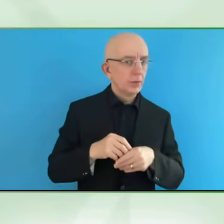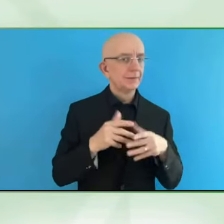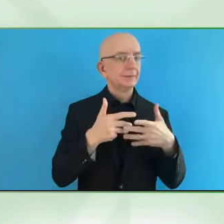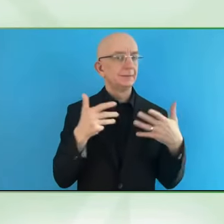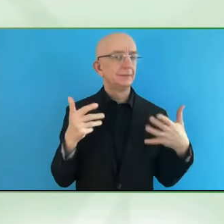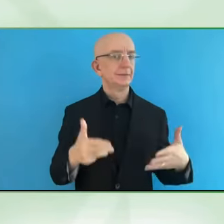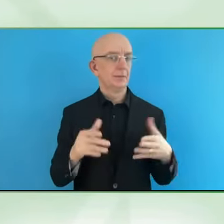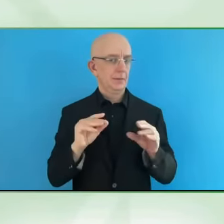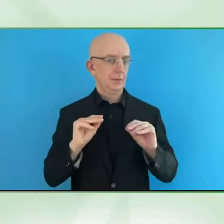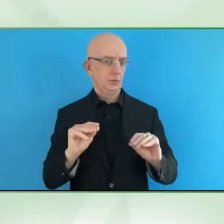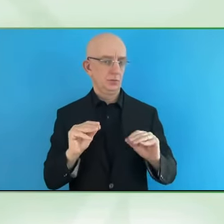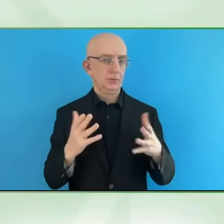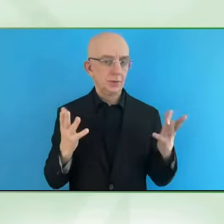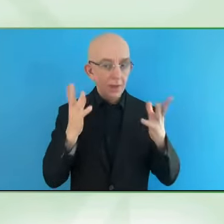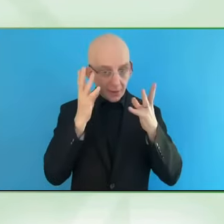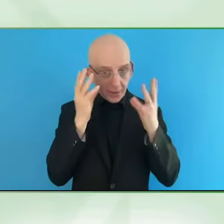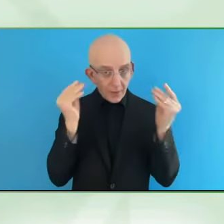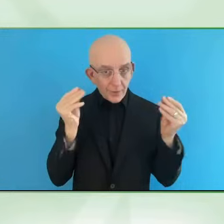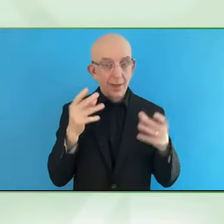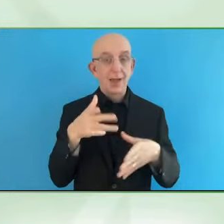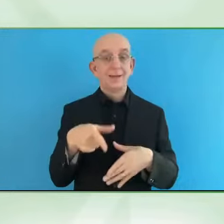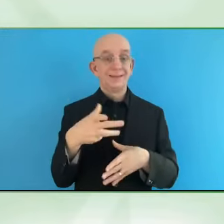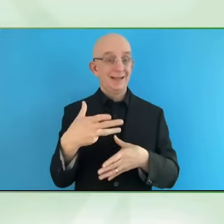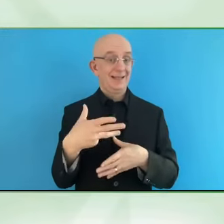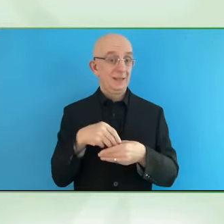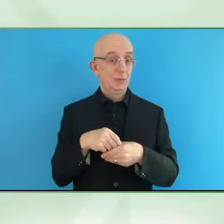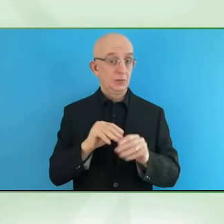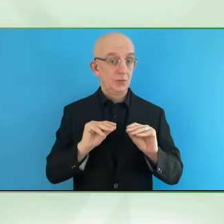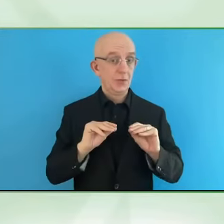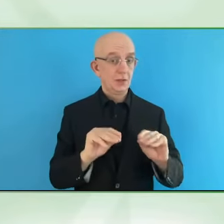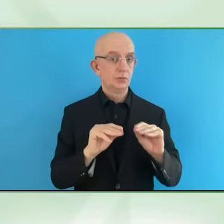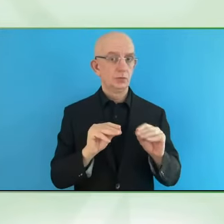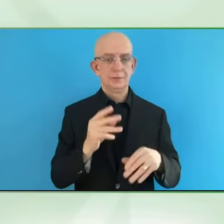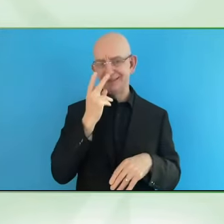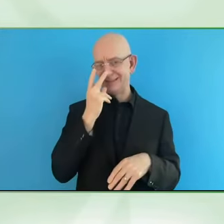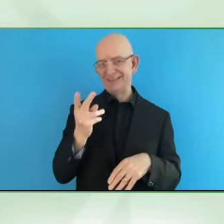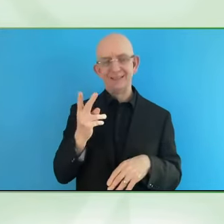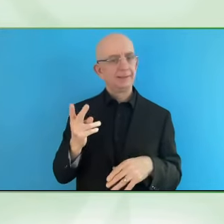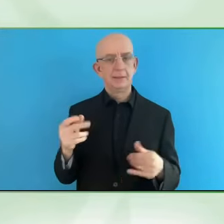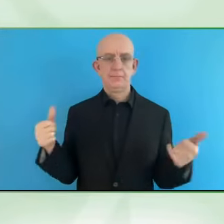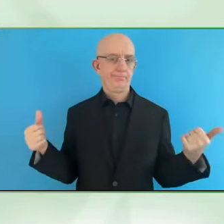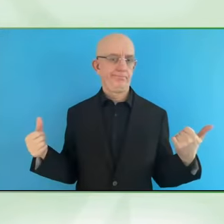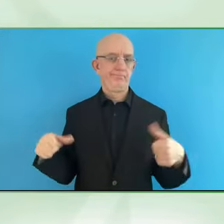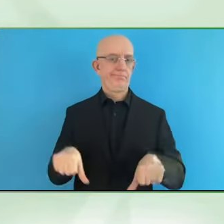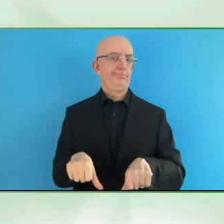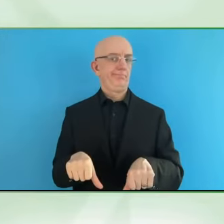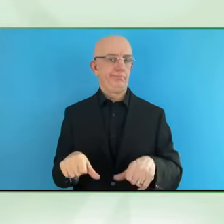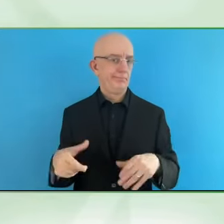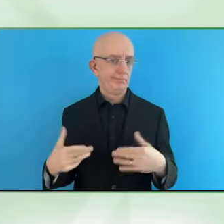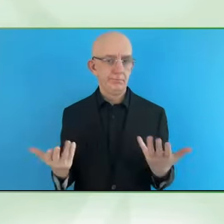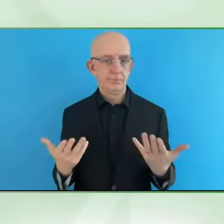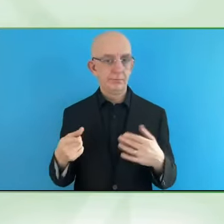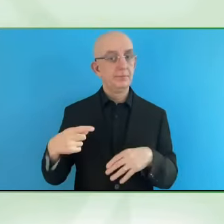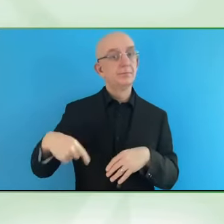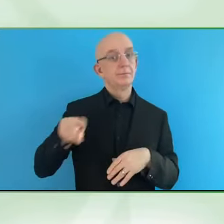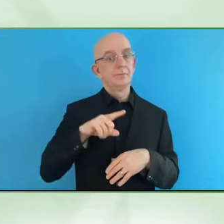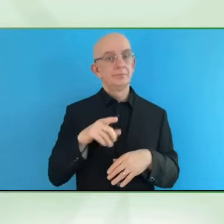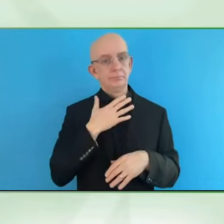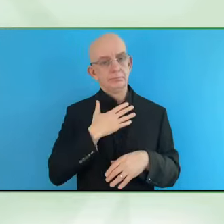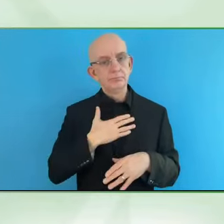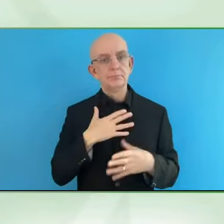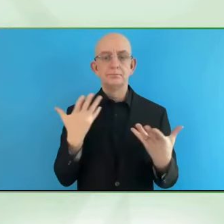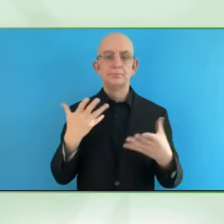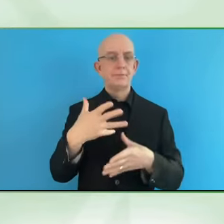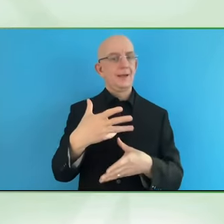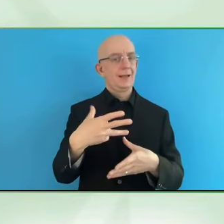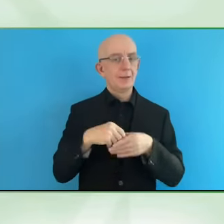naive idealists, which, if you know the Netherlands a little bit, in an efficiency-driven society, is probably the worst insult you could